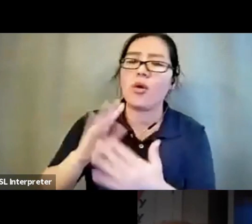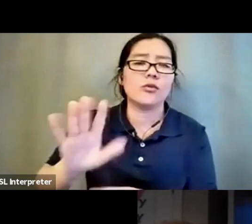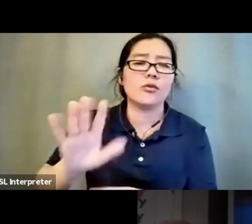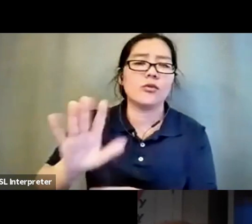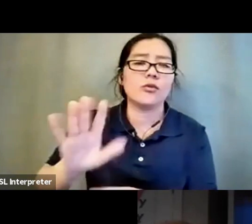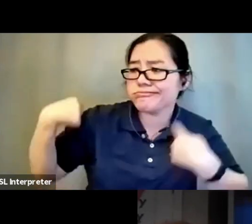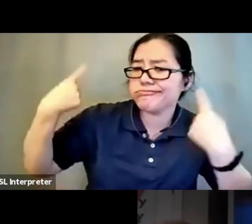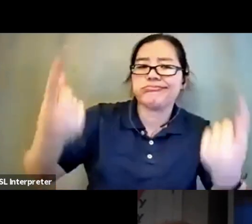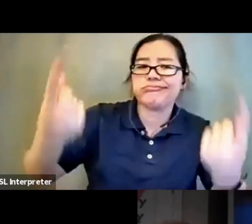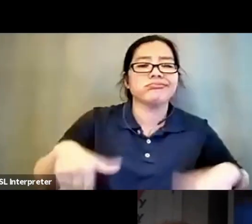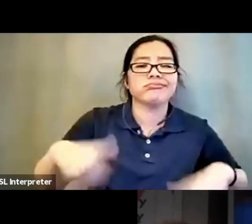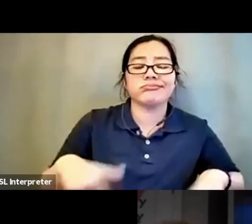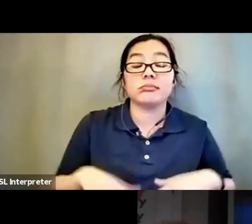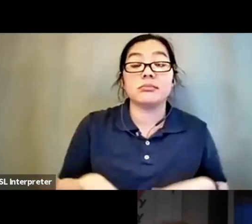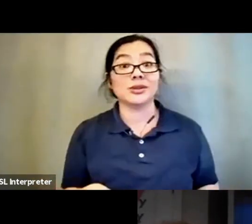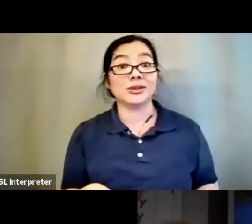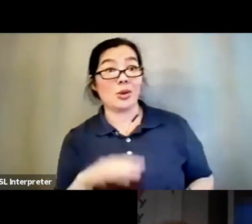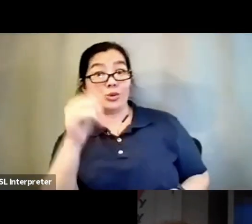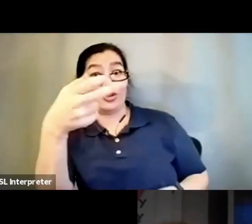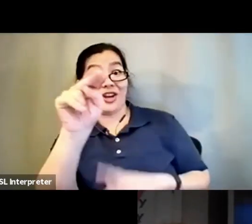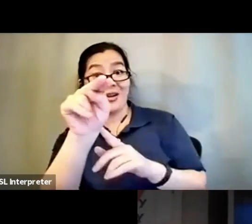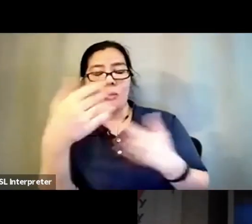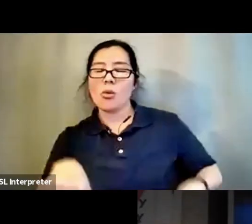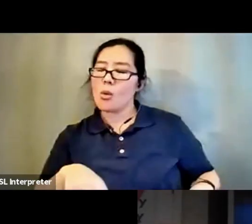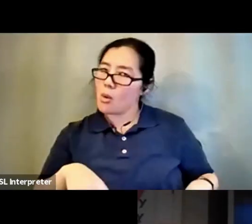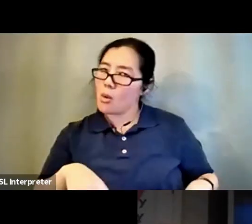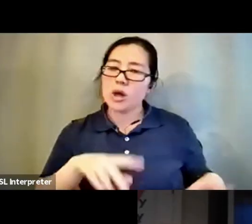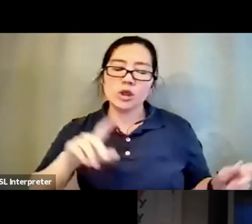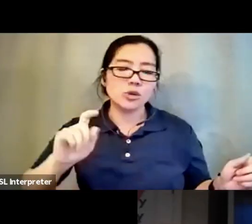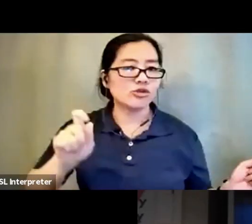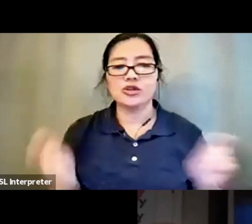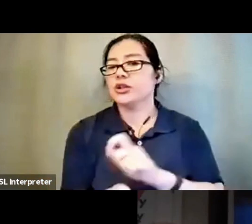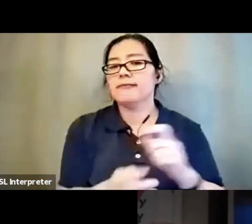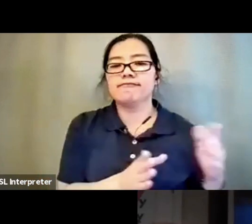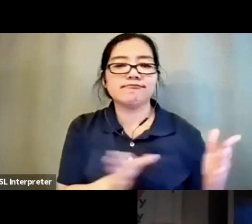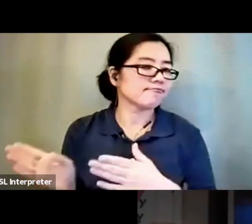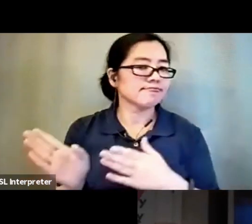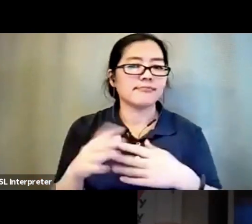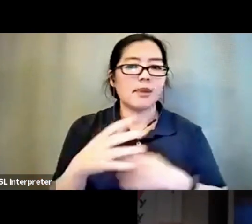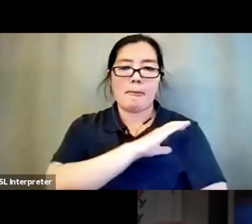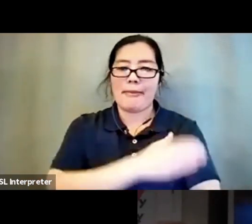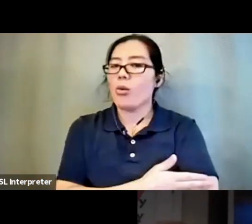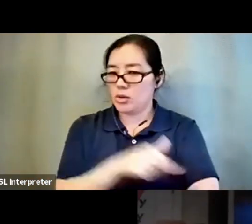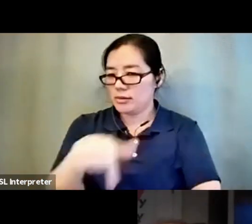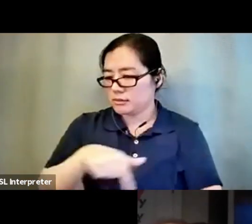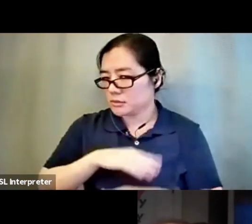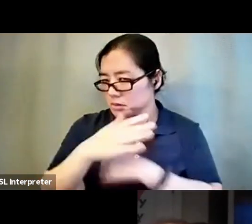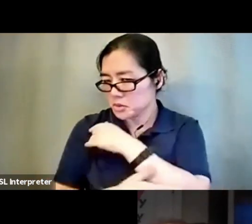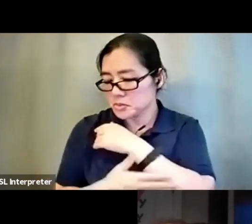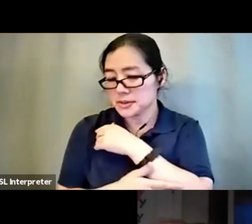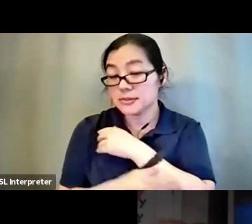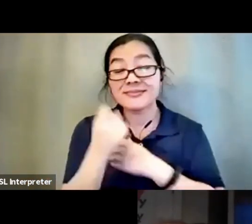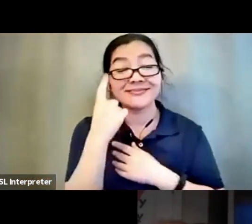So come January, there will be a huge shift in balance of power in this country. But we also know that our work